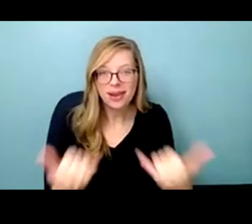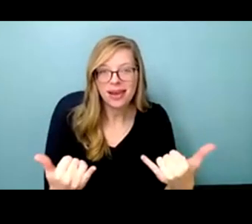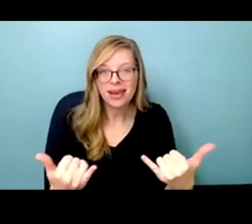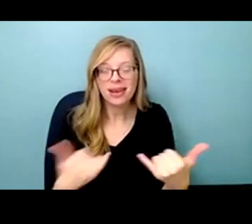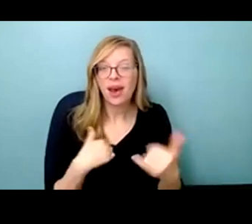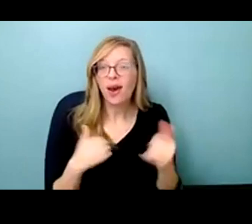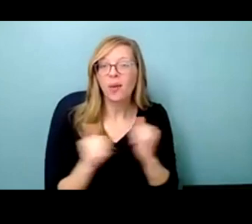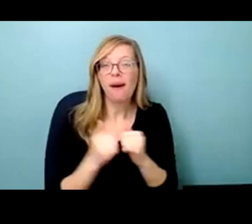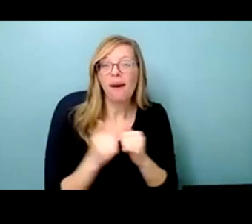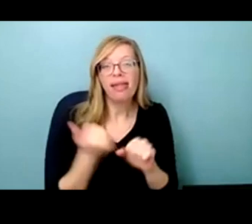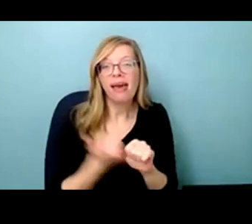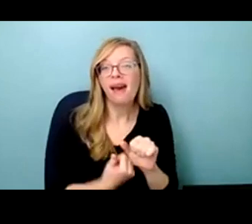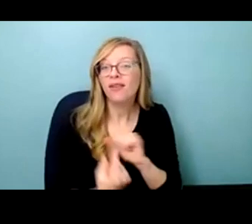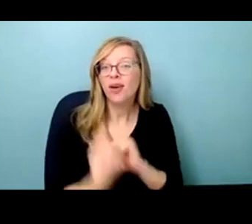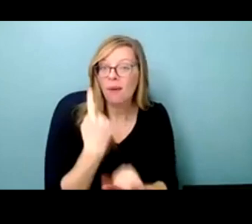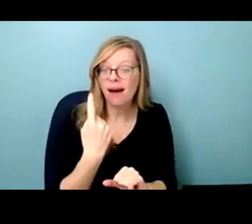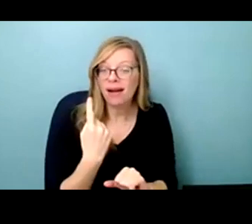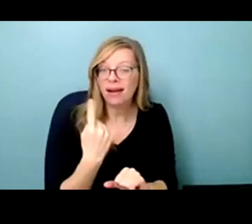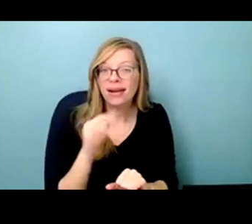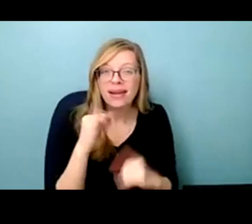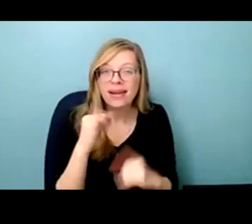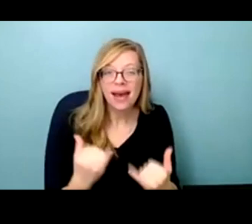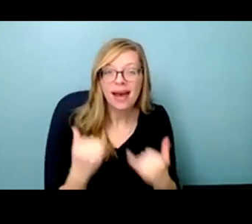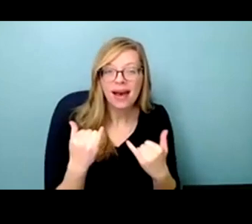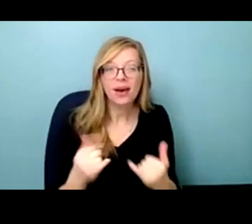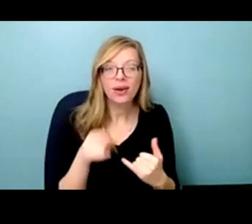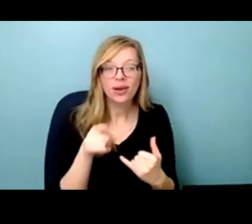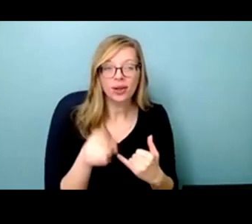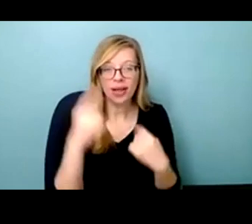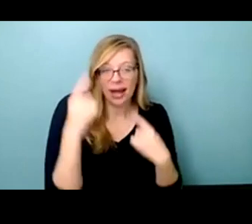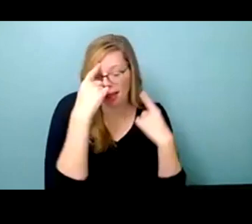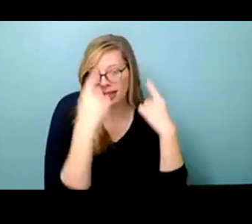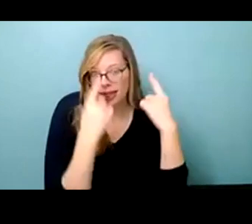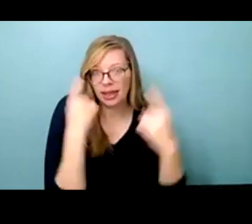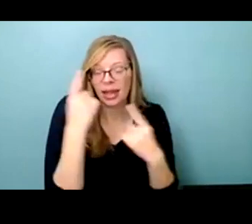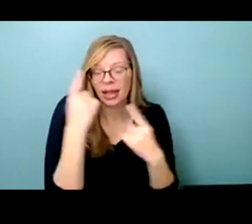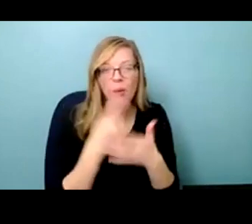With everyone a thing to say.